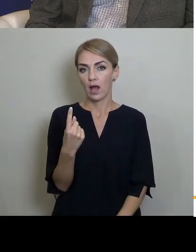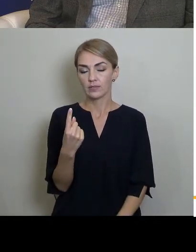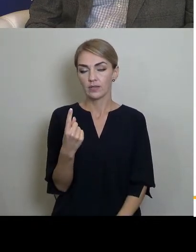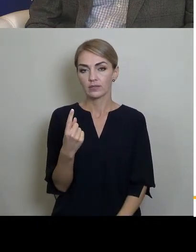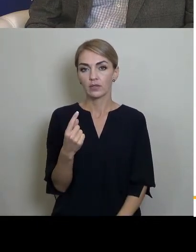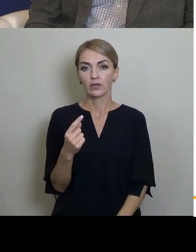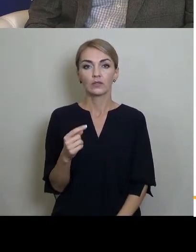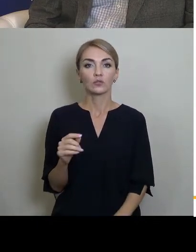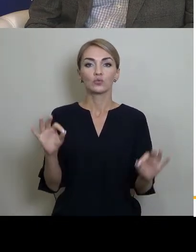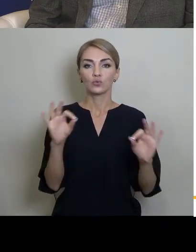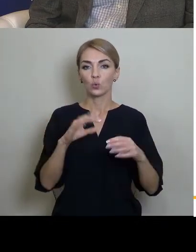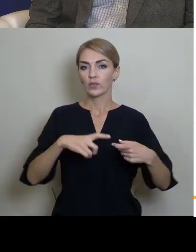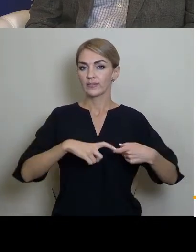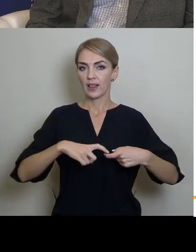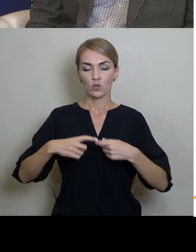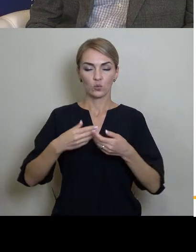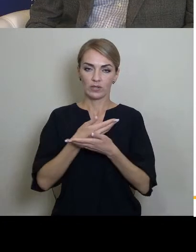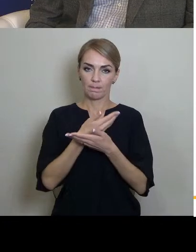than the candidate